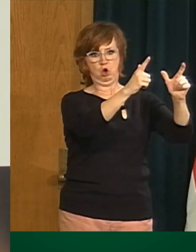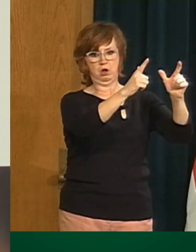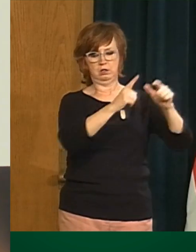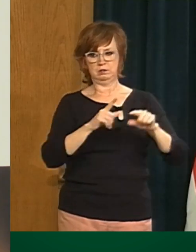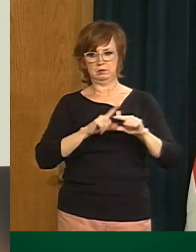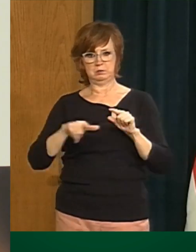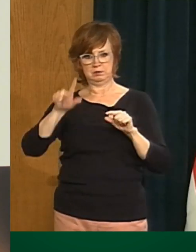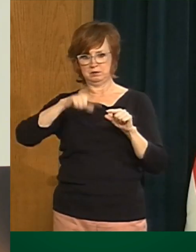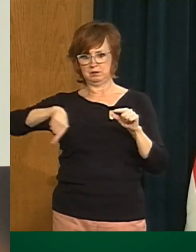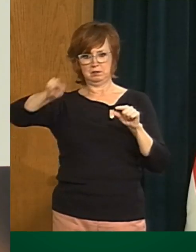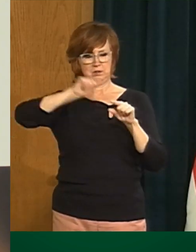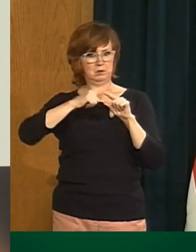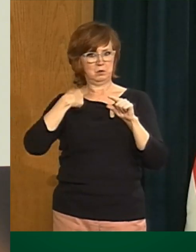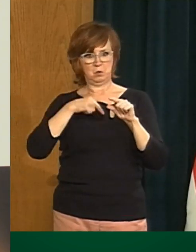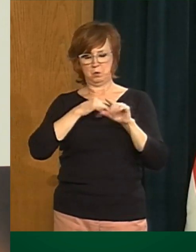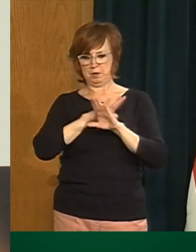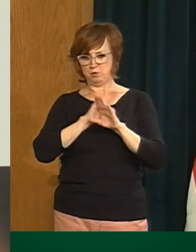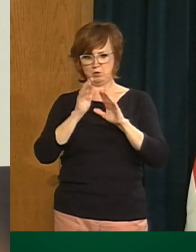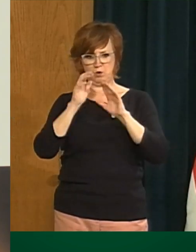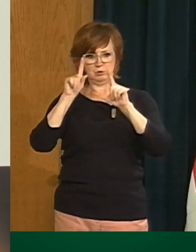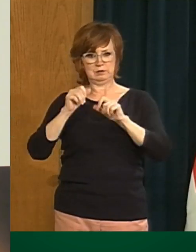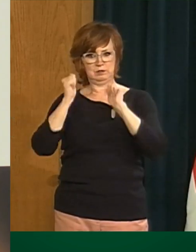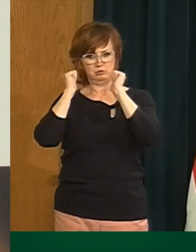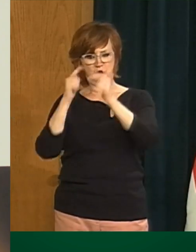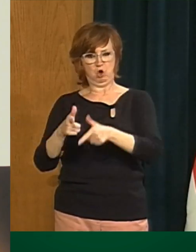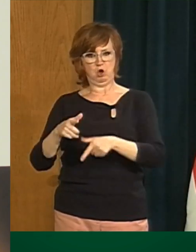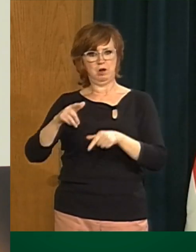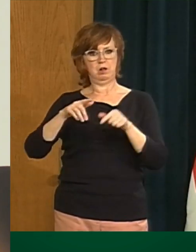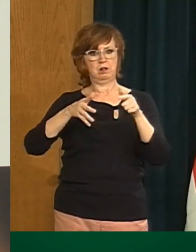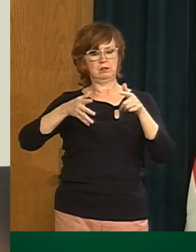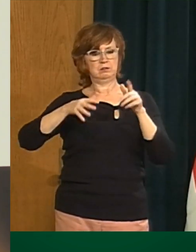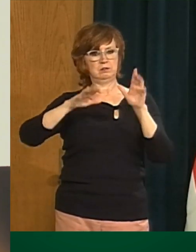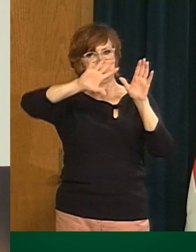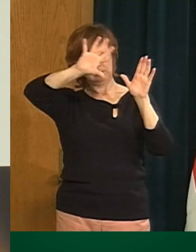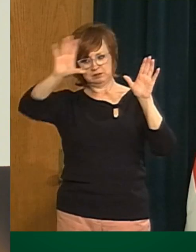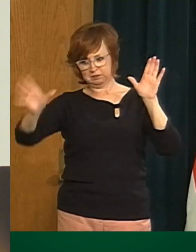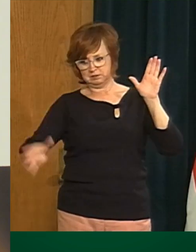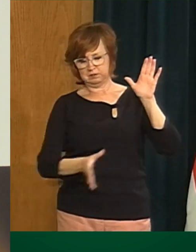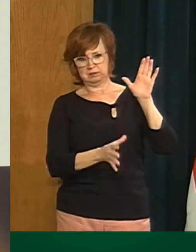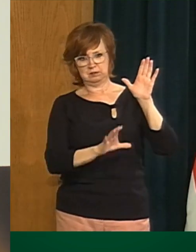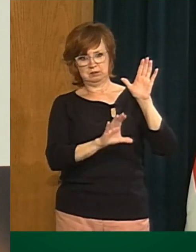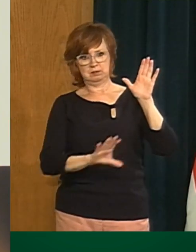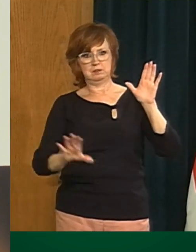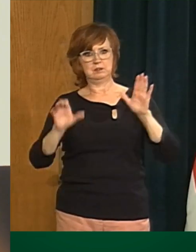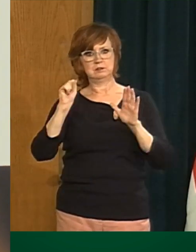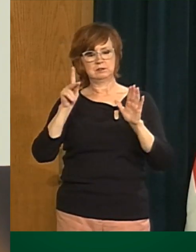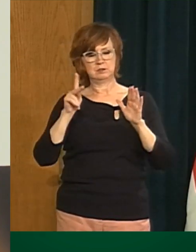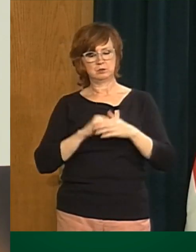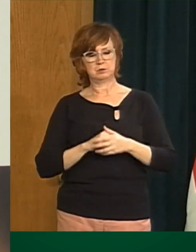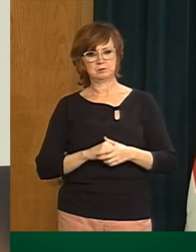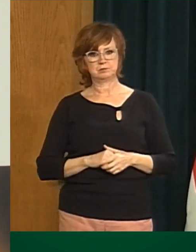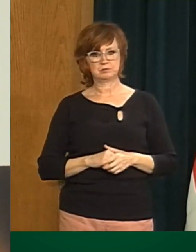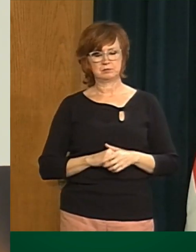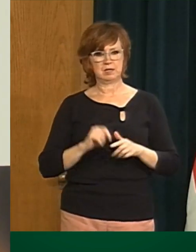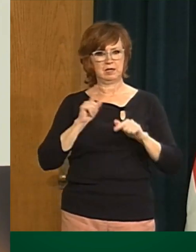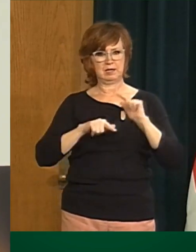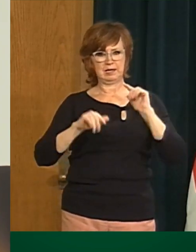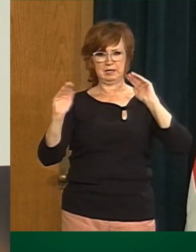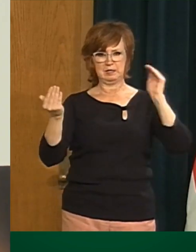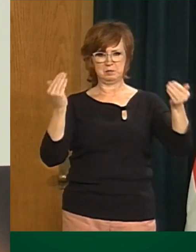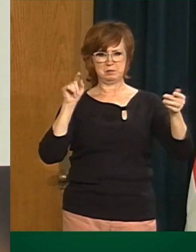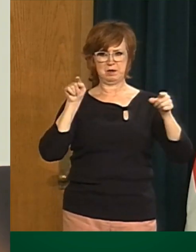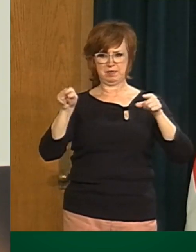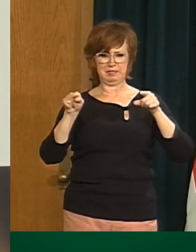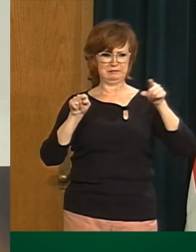that we don't see those kinds of cases cropping up that we've seen today elsewhere, and know that it is safe to move ahead? I think in many